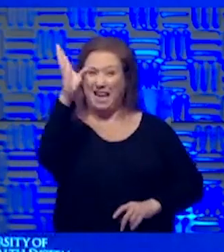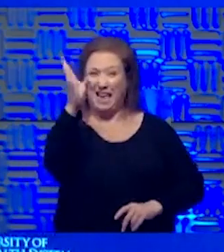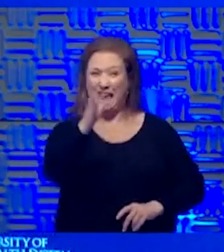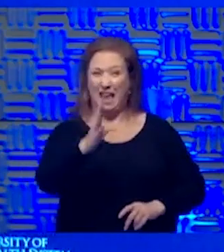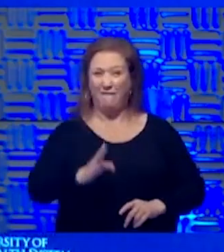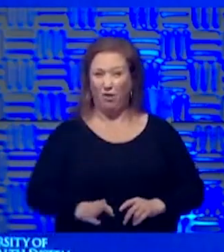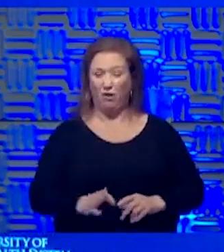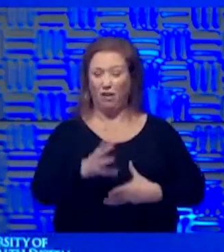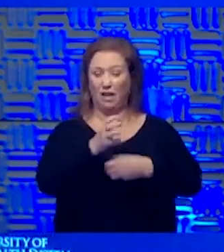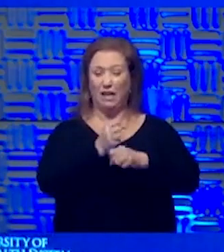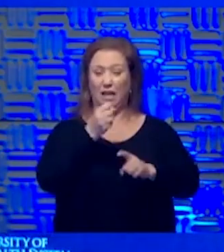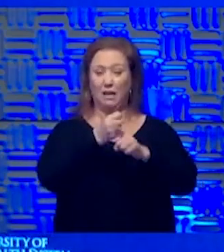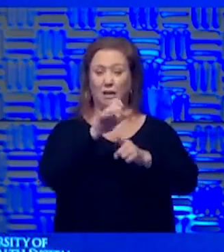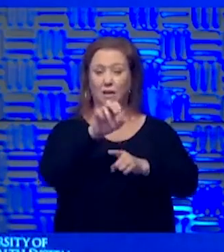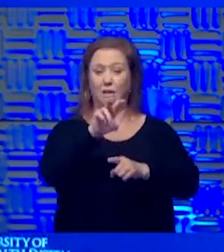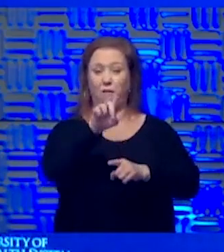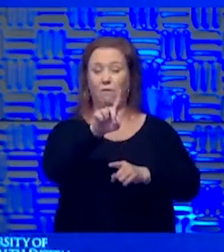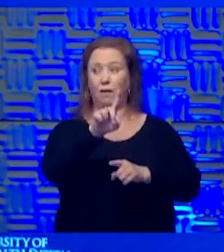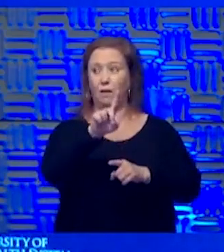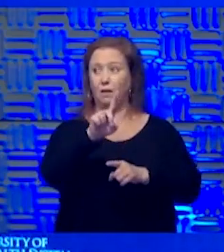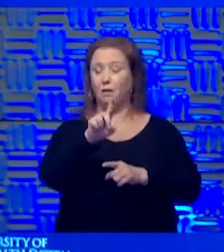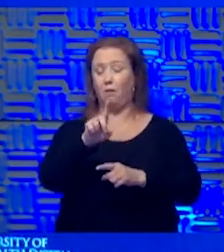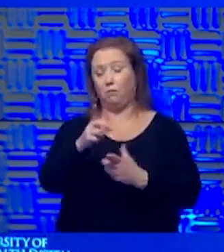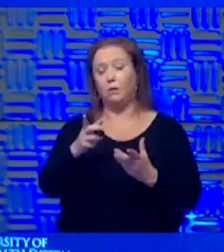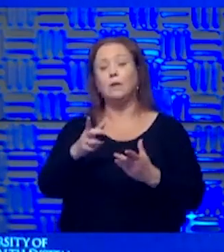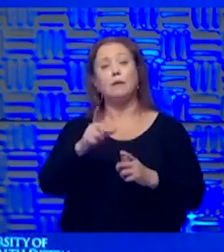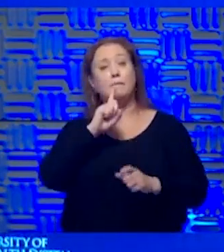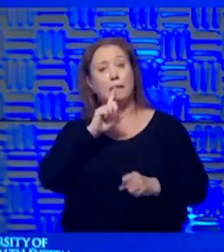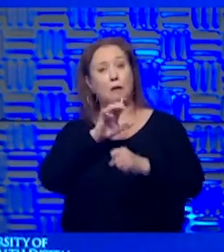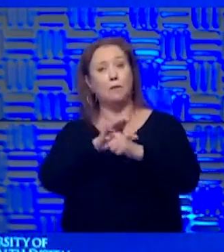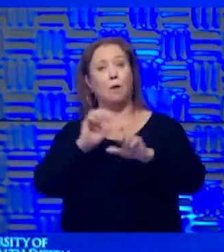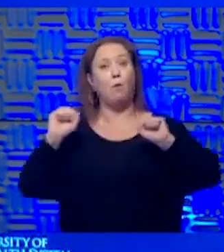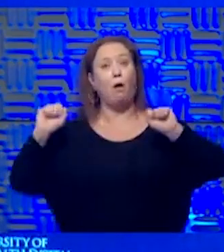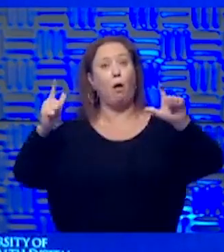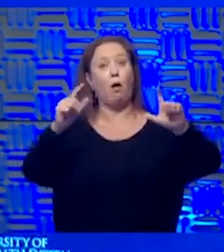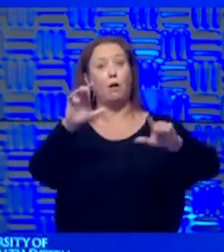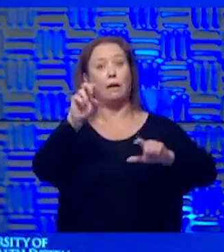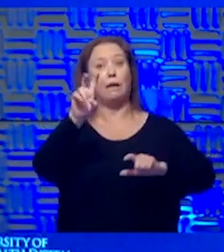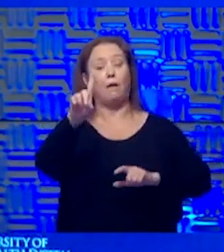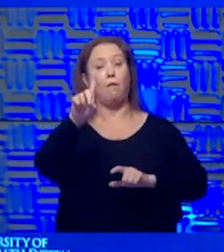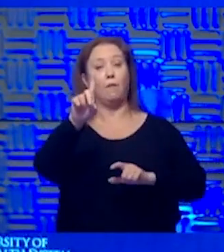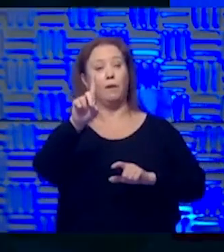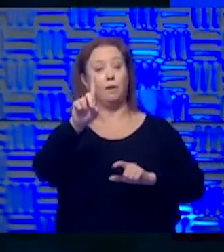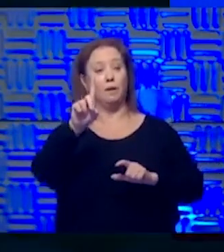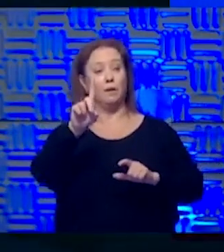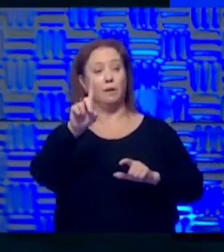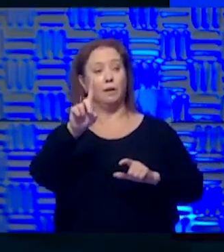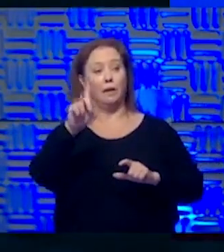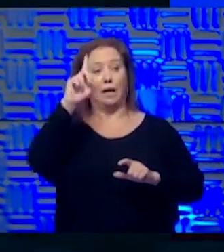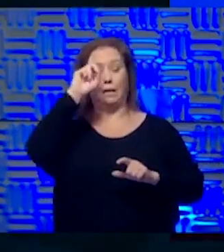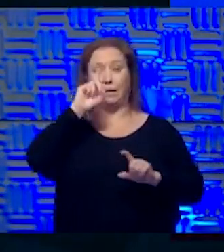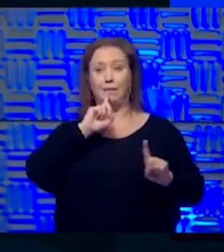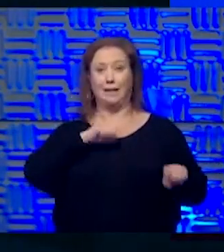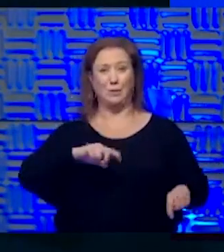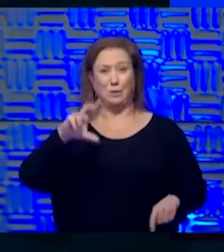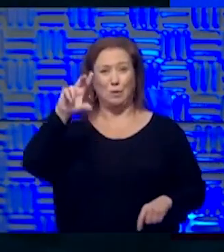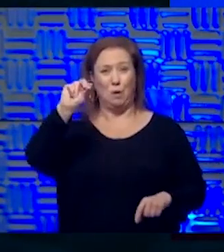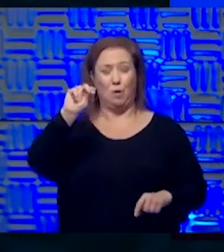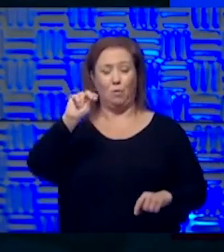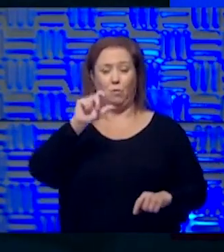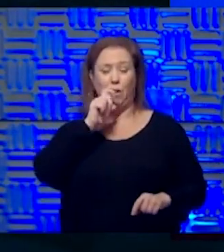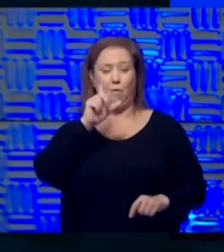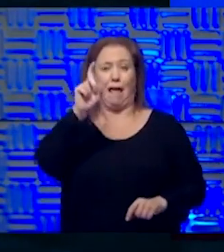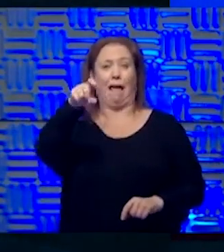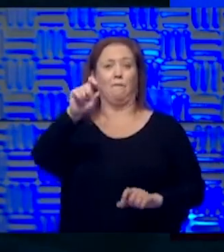just a matter of time we're all going to get it? Let's think about that. Is it a guarantee that we're all going to get COVID, Dana? I think the answer to that is no. We don't all